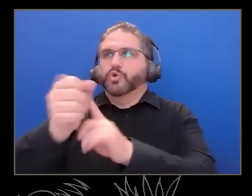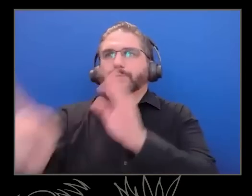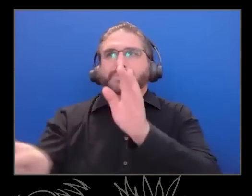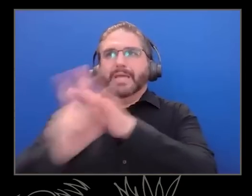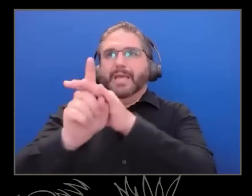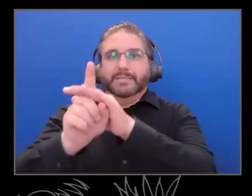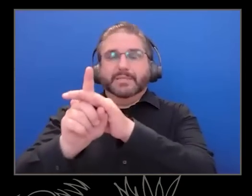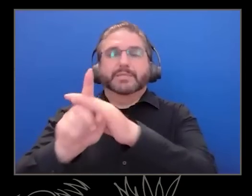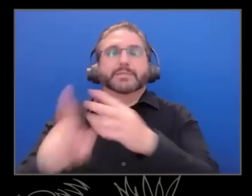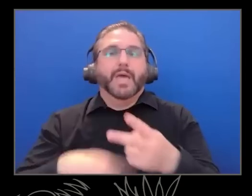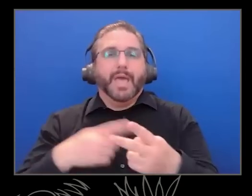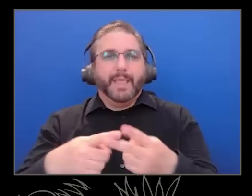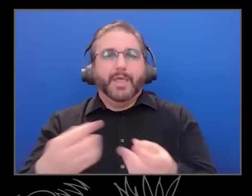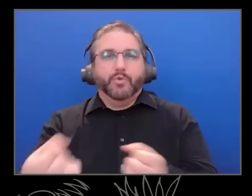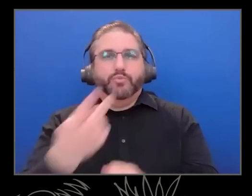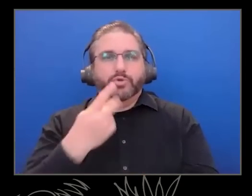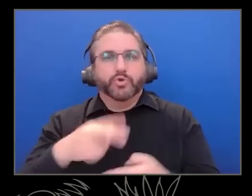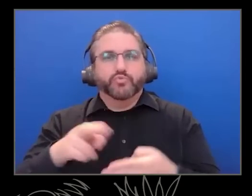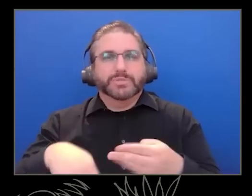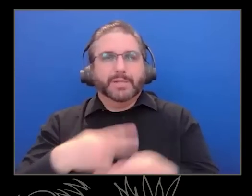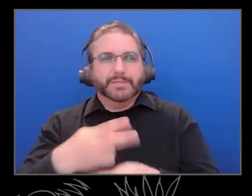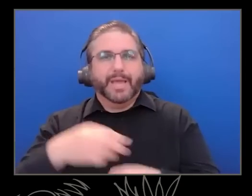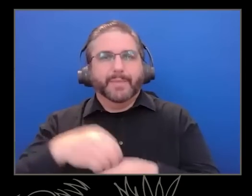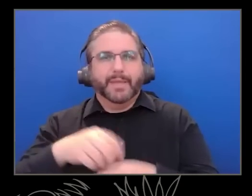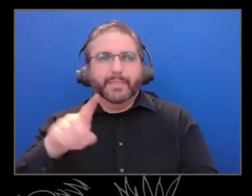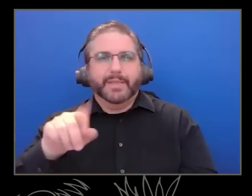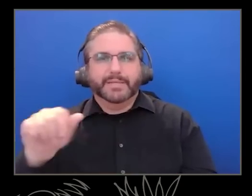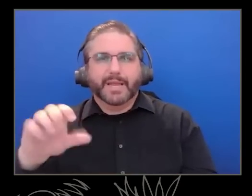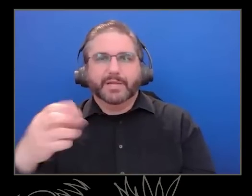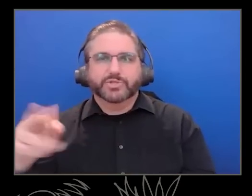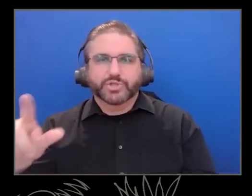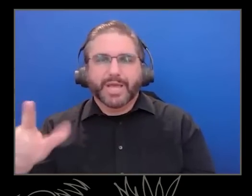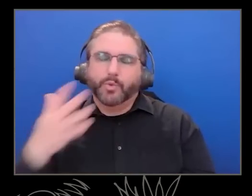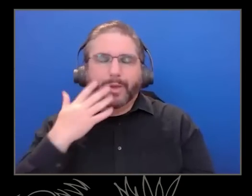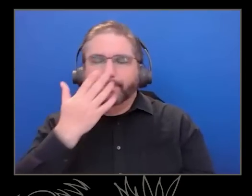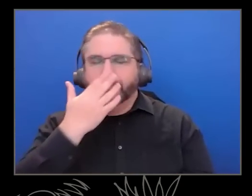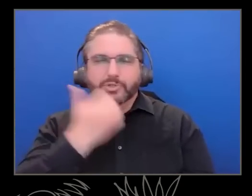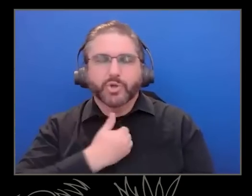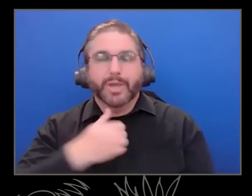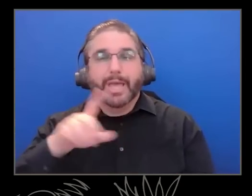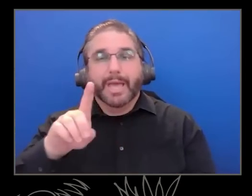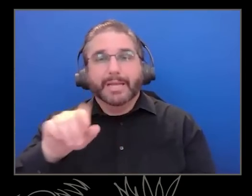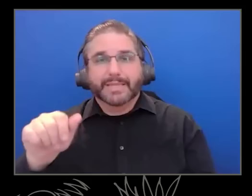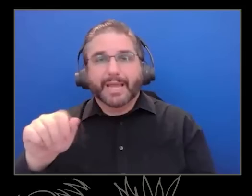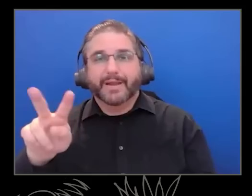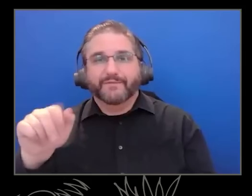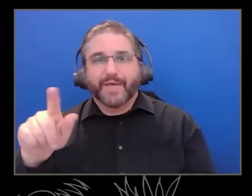there, and then return a result type into the data channel, or the data value, excuse me.